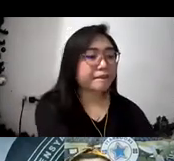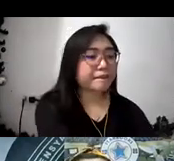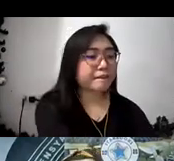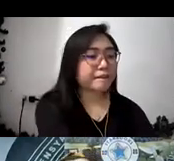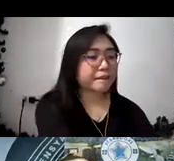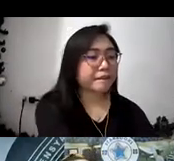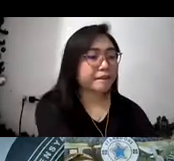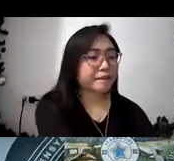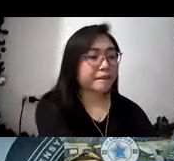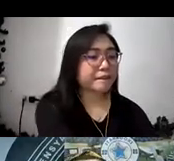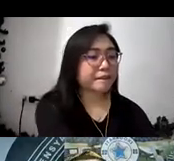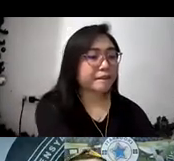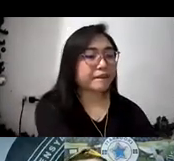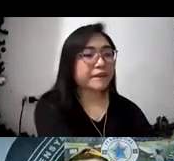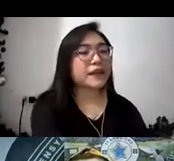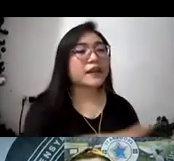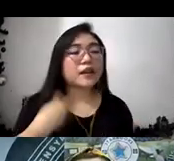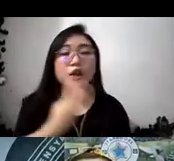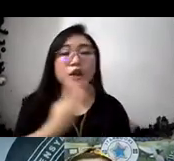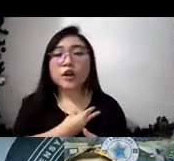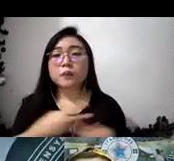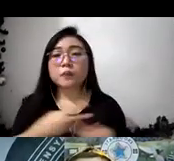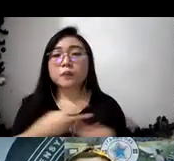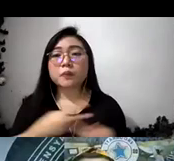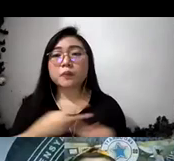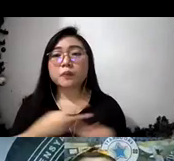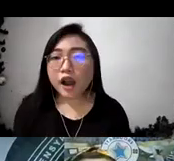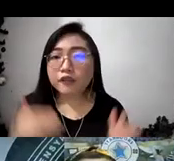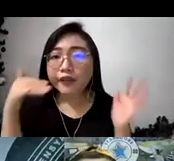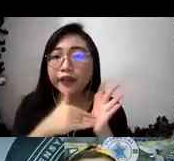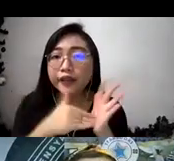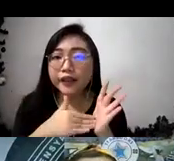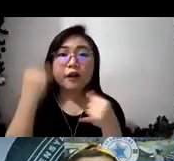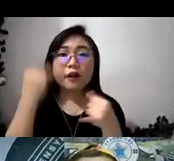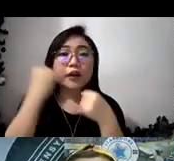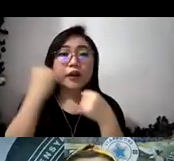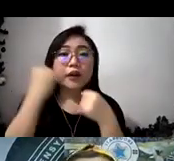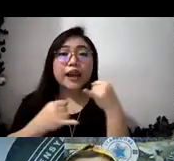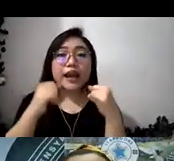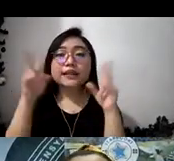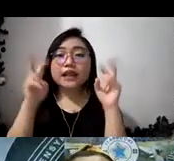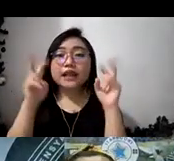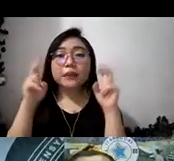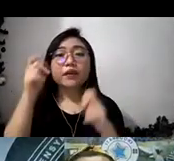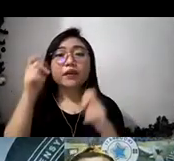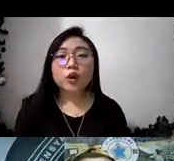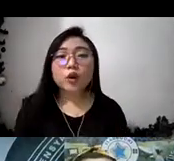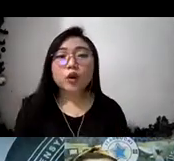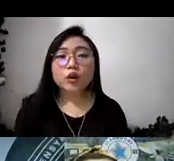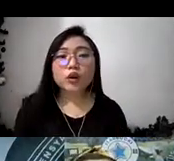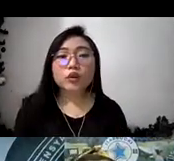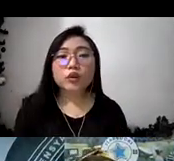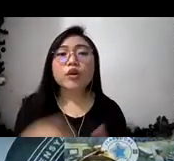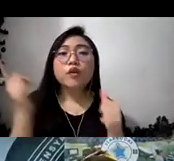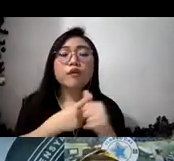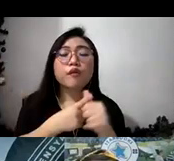Okay, so we will be having again our last topic, two topics for tomorrow. The first one